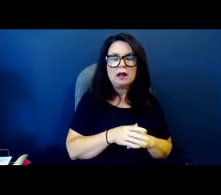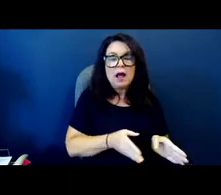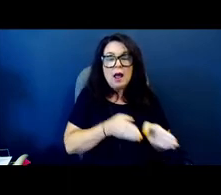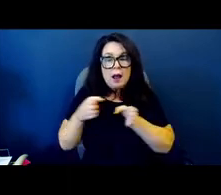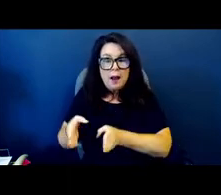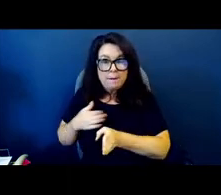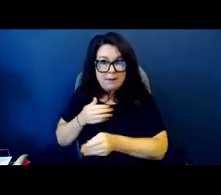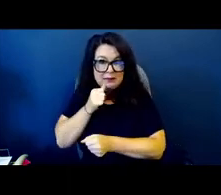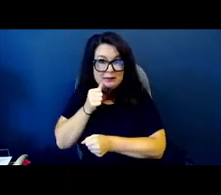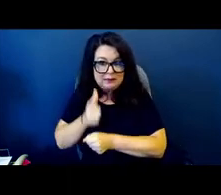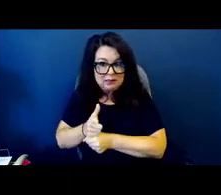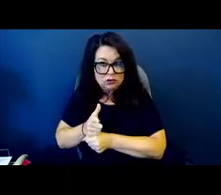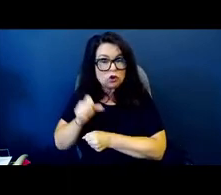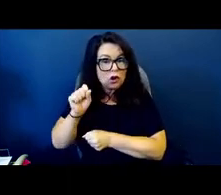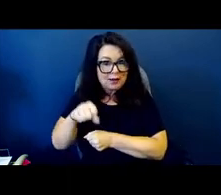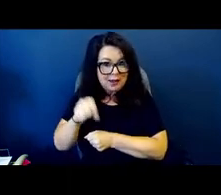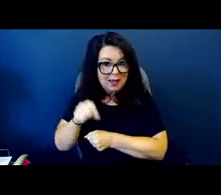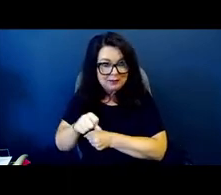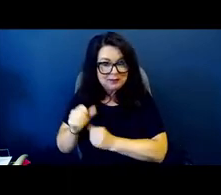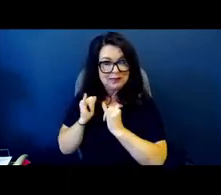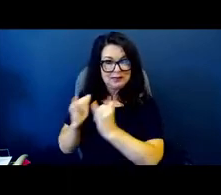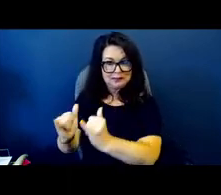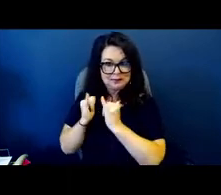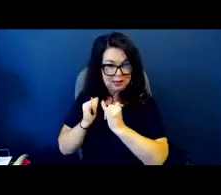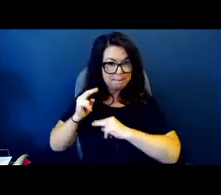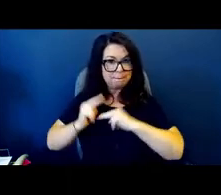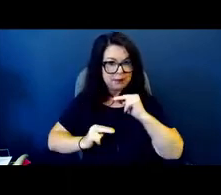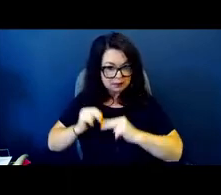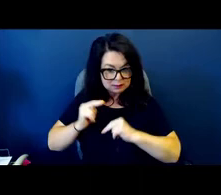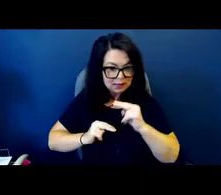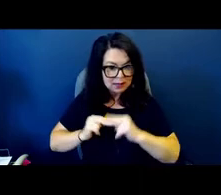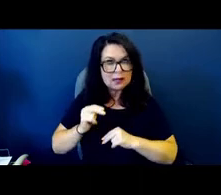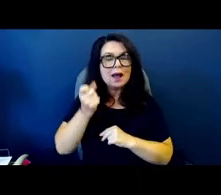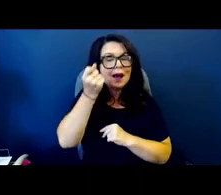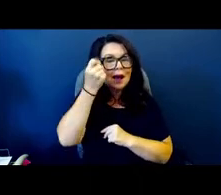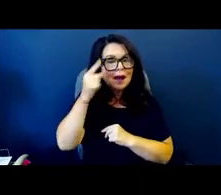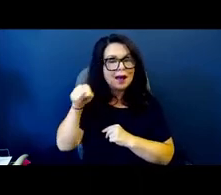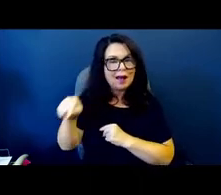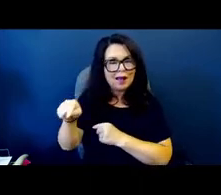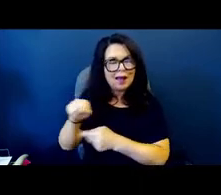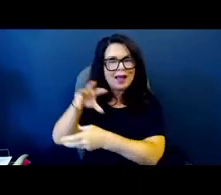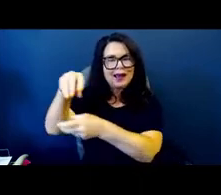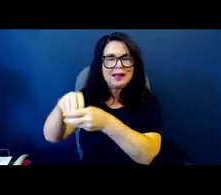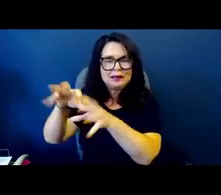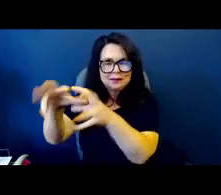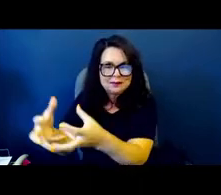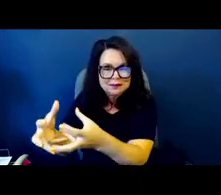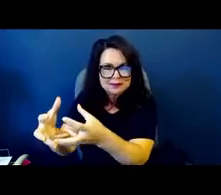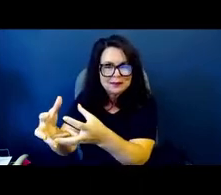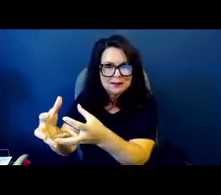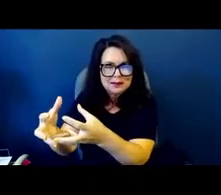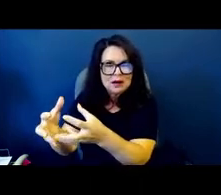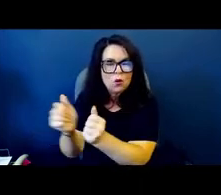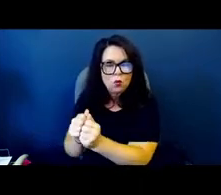building, but she was in a class just with her and other children who had